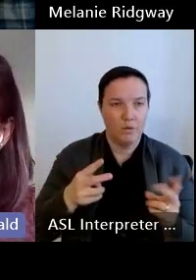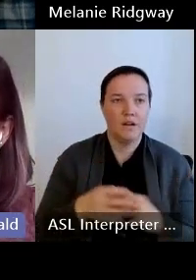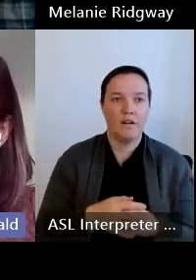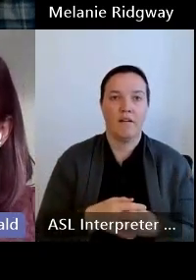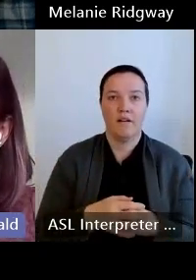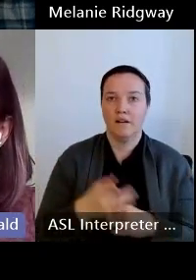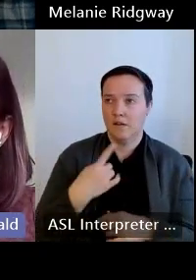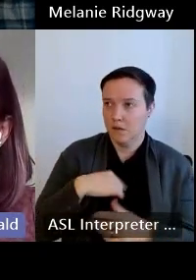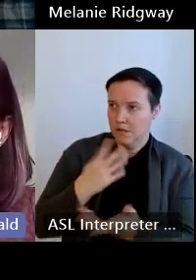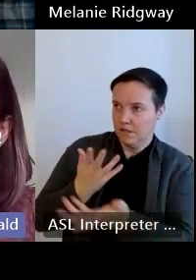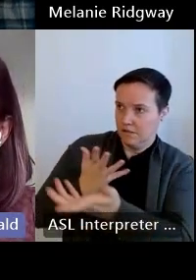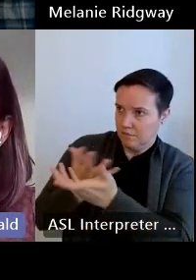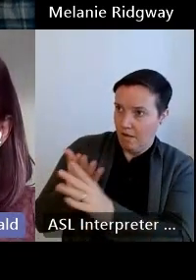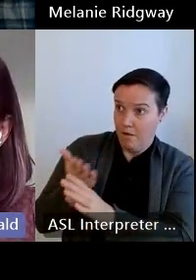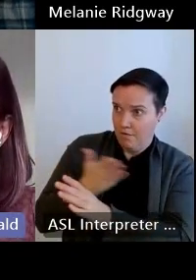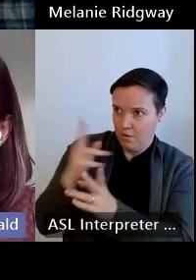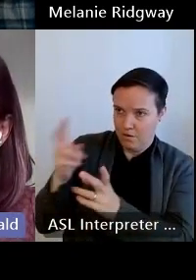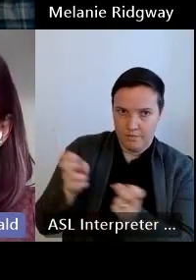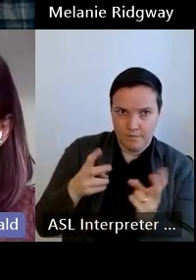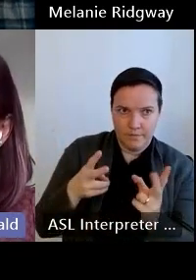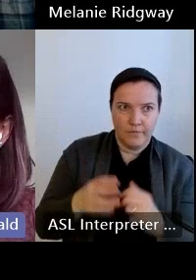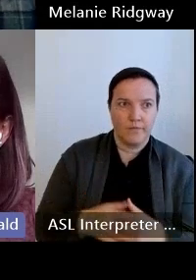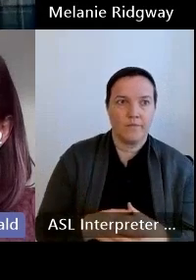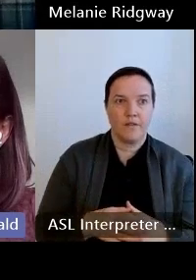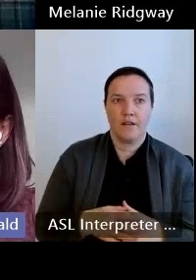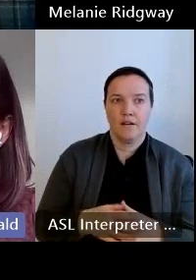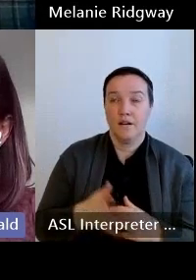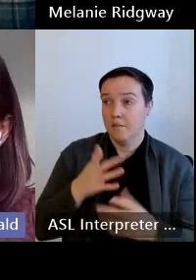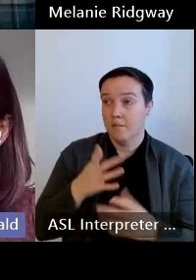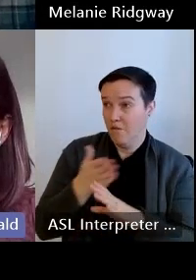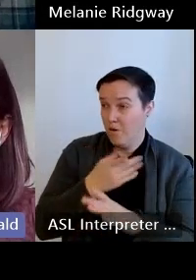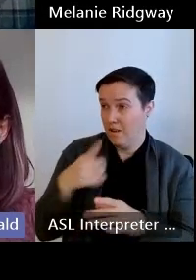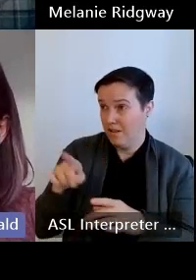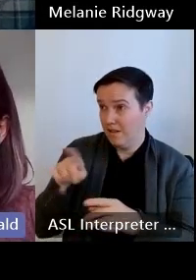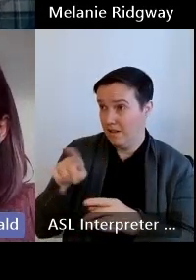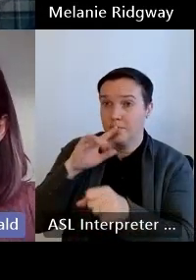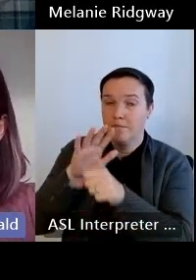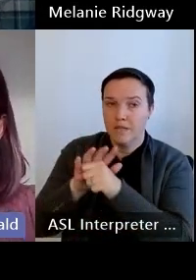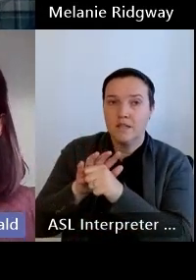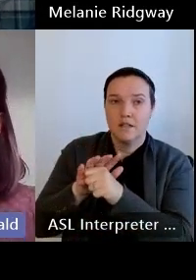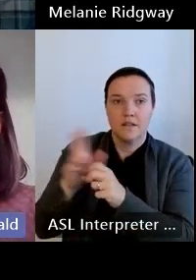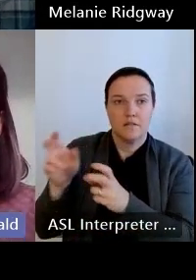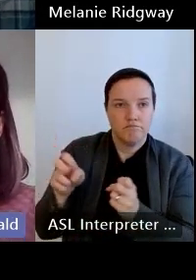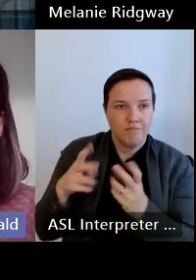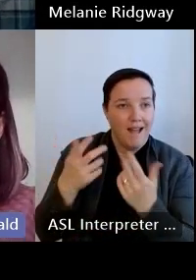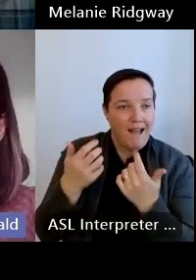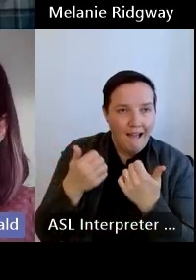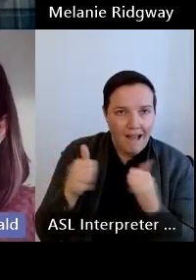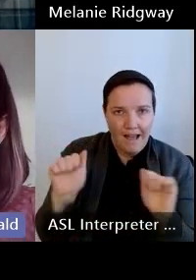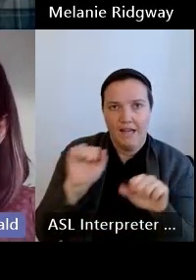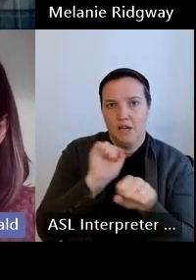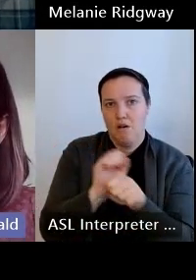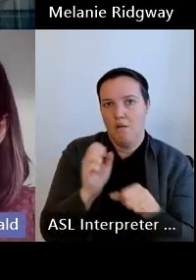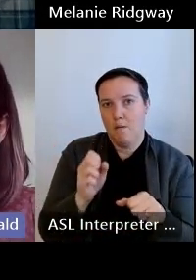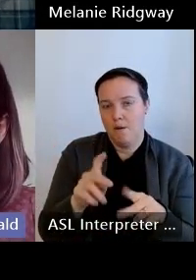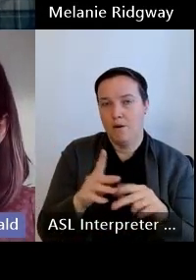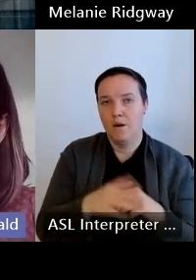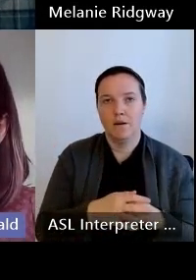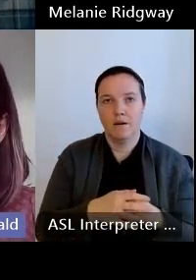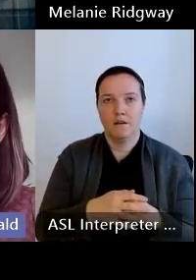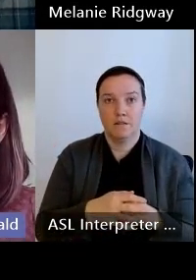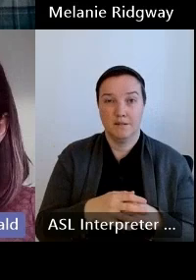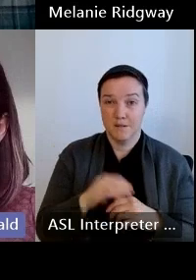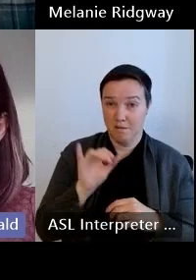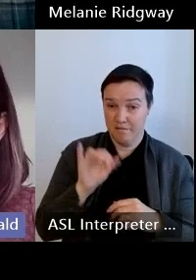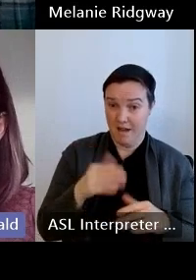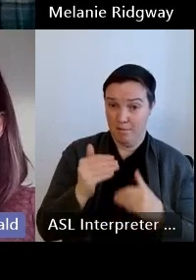we talk to before they commit to putting employment opportunities up. And part of that discussion